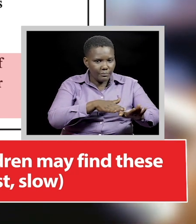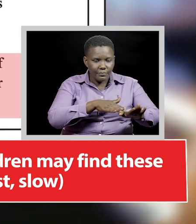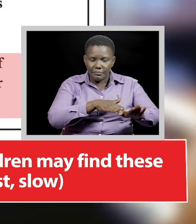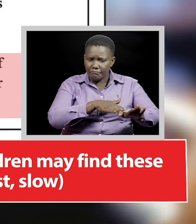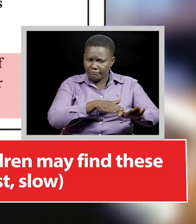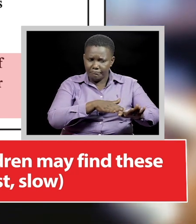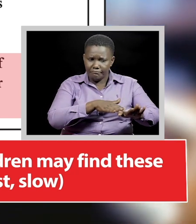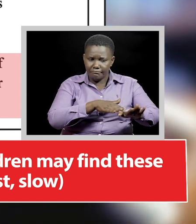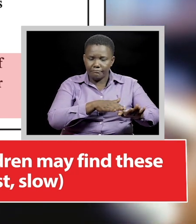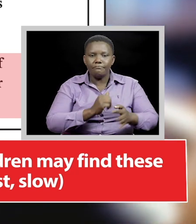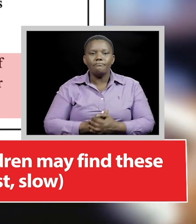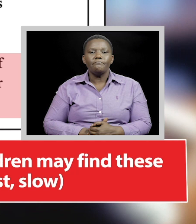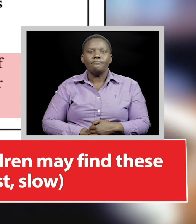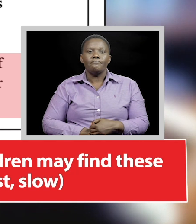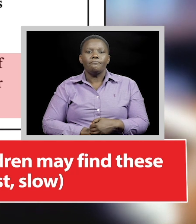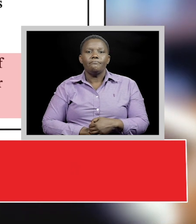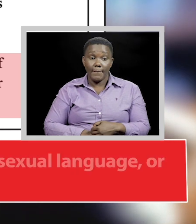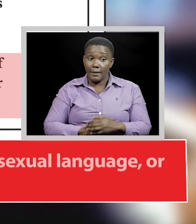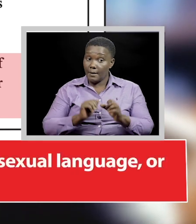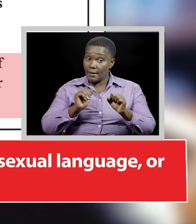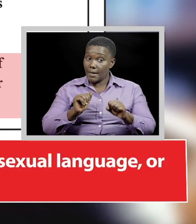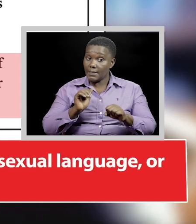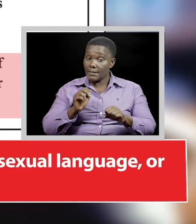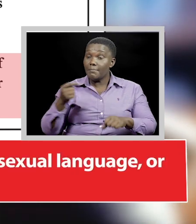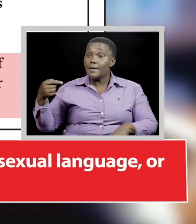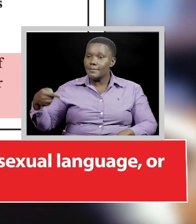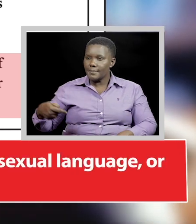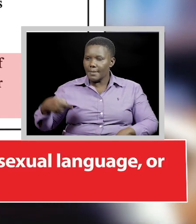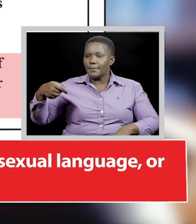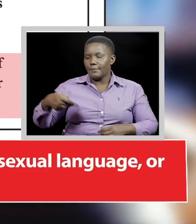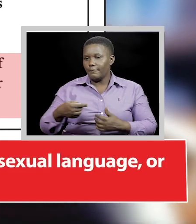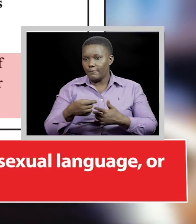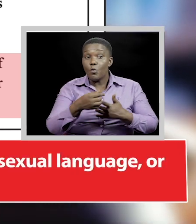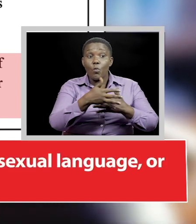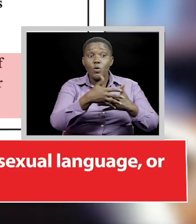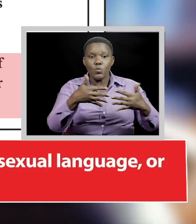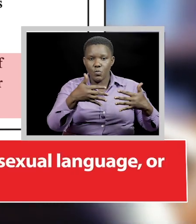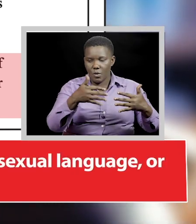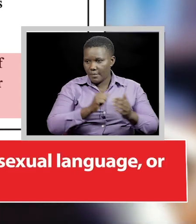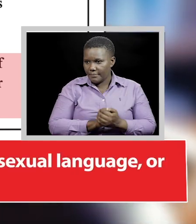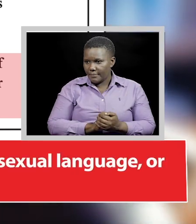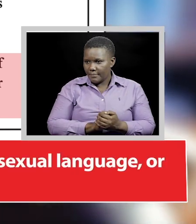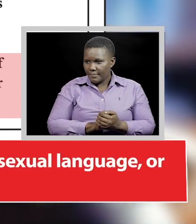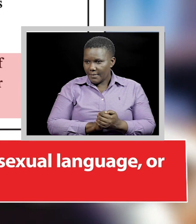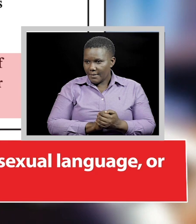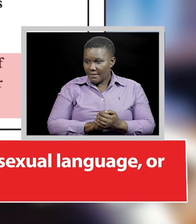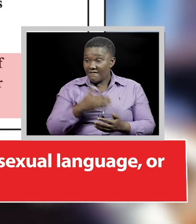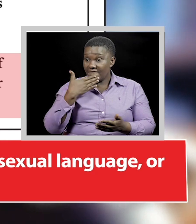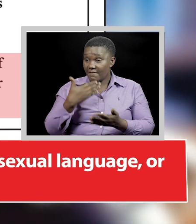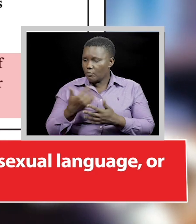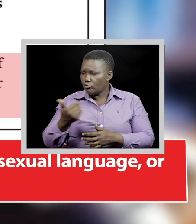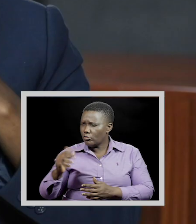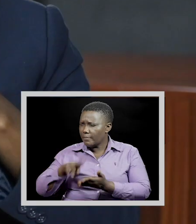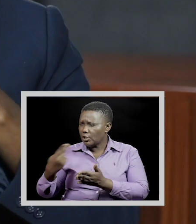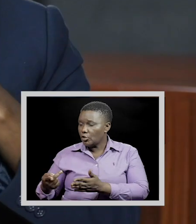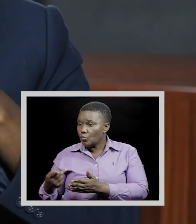slow, etc. Be sensitive to language that the child may find difficult to